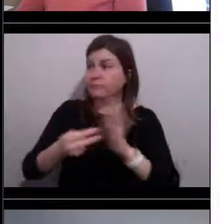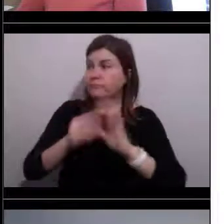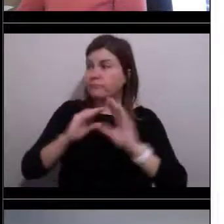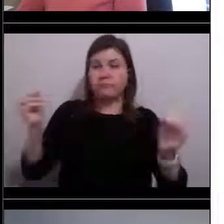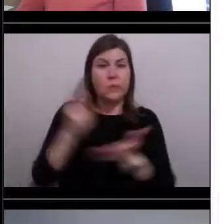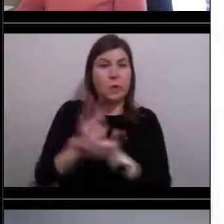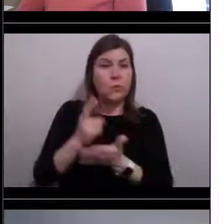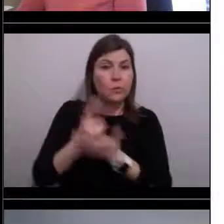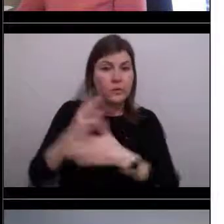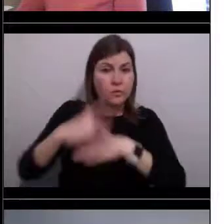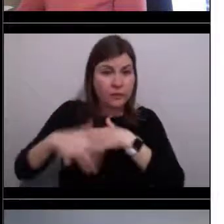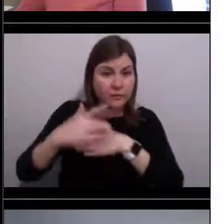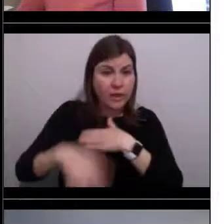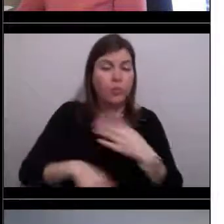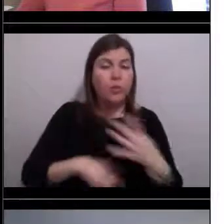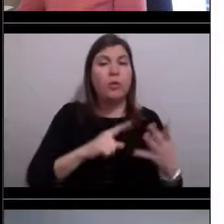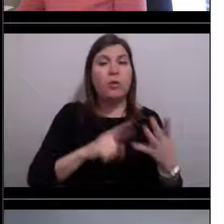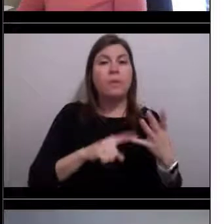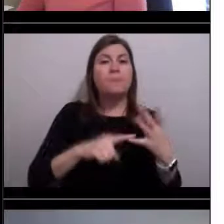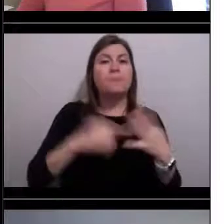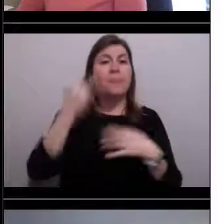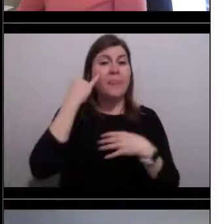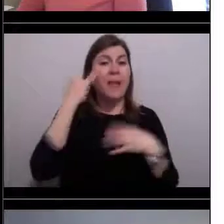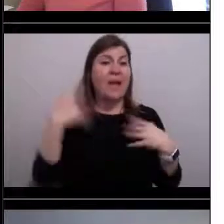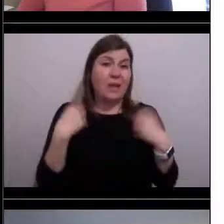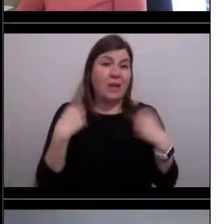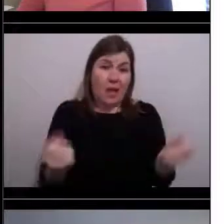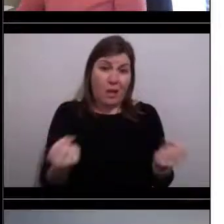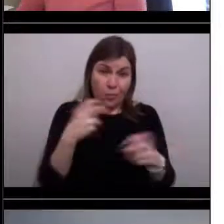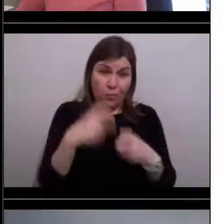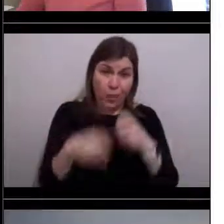Having poor health or multiple health, chronic health